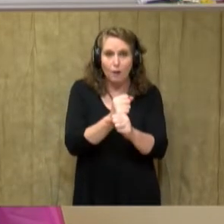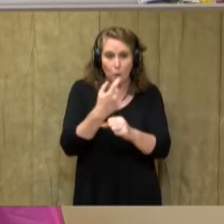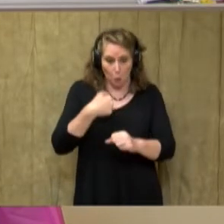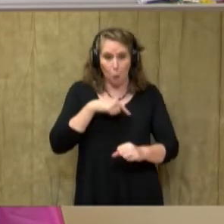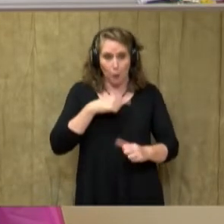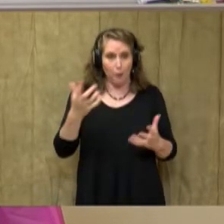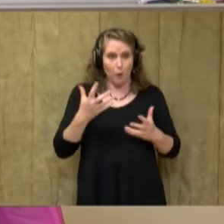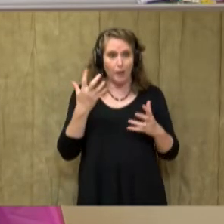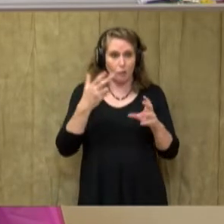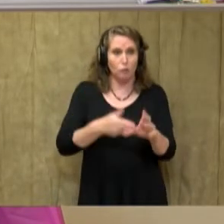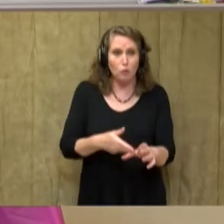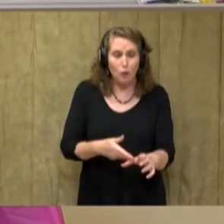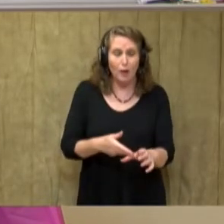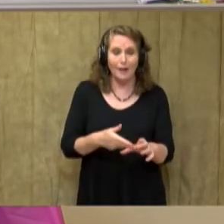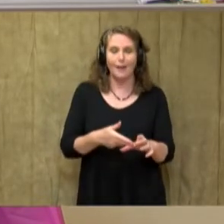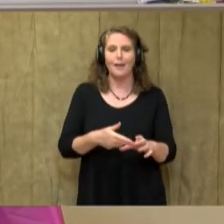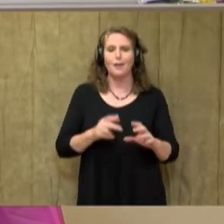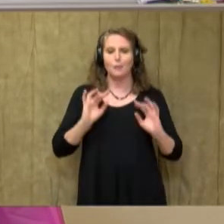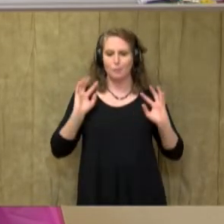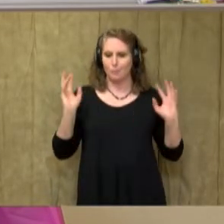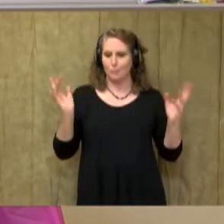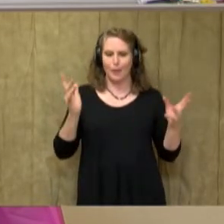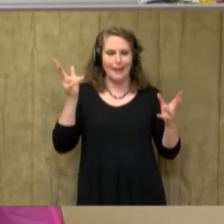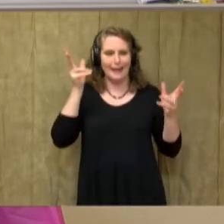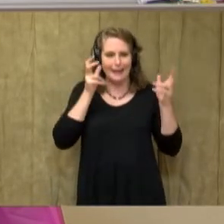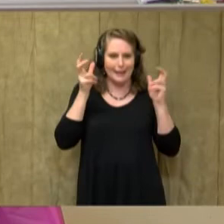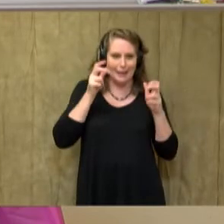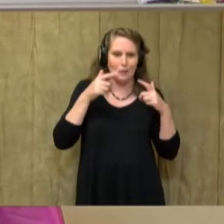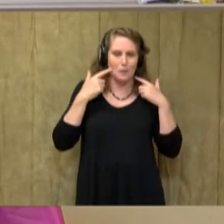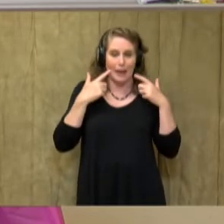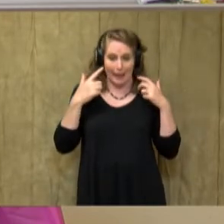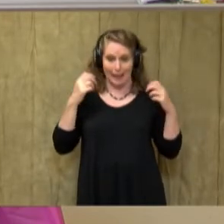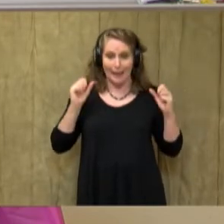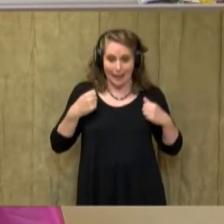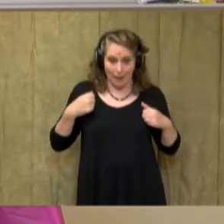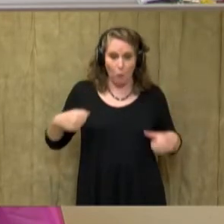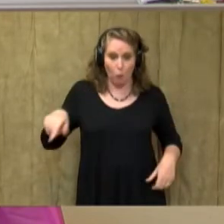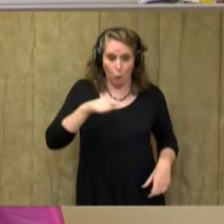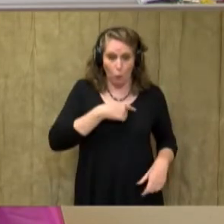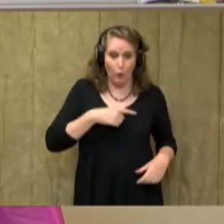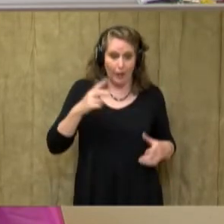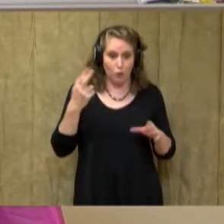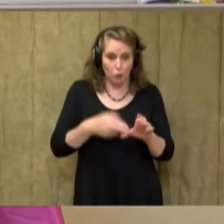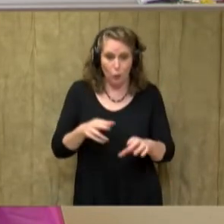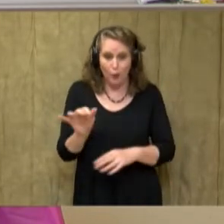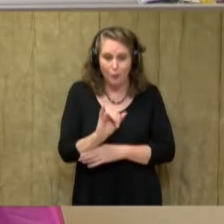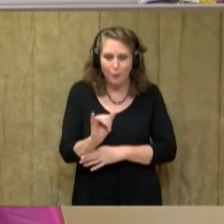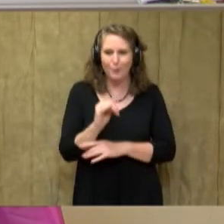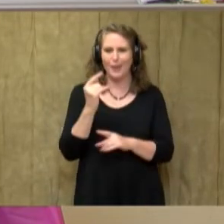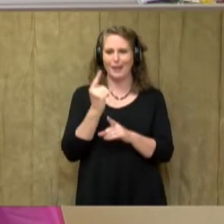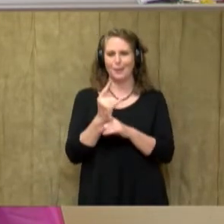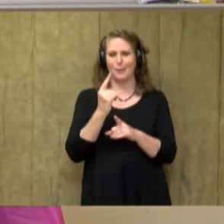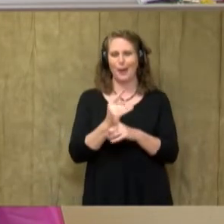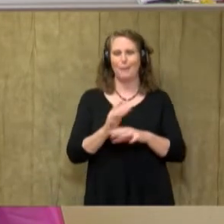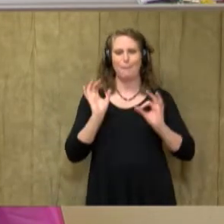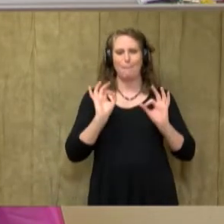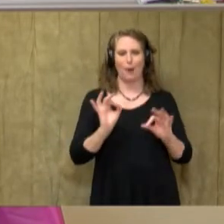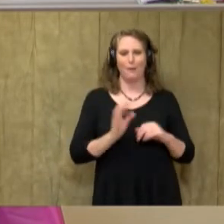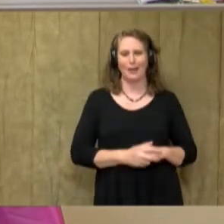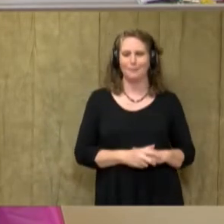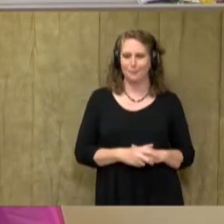play too. So everyone else hears their laughter and asks if they can join in. That's right. Oh, perfect.